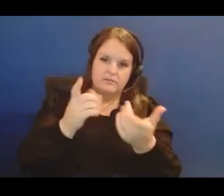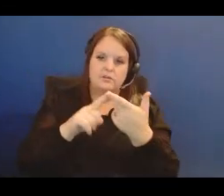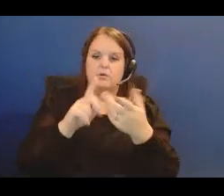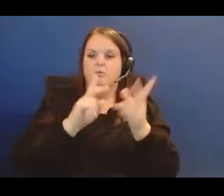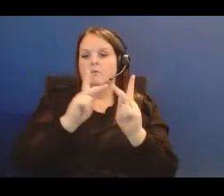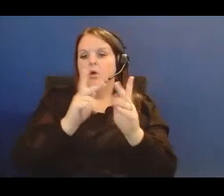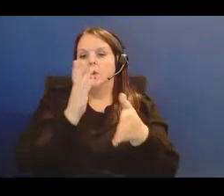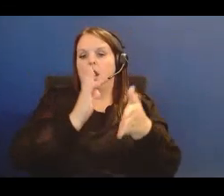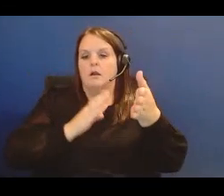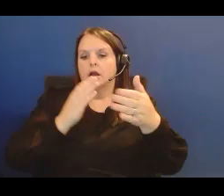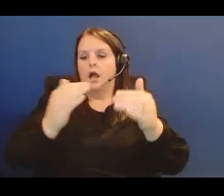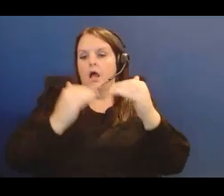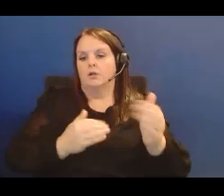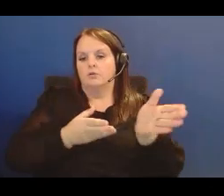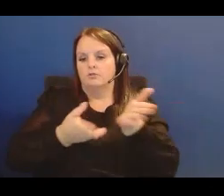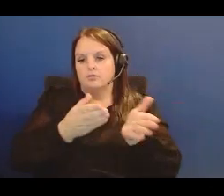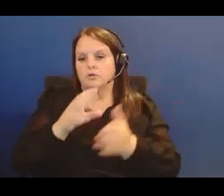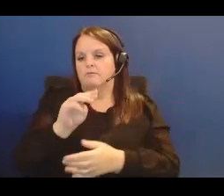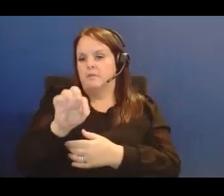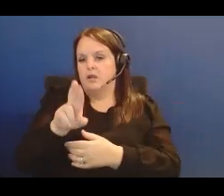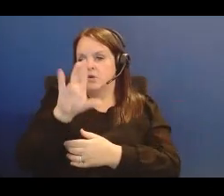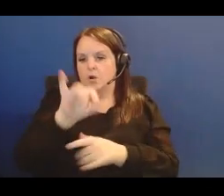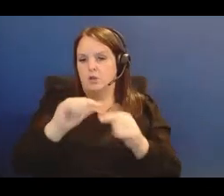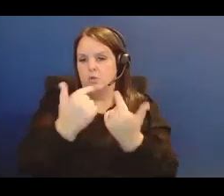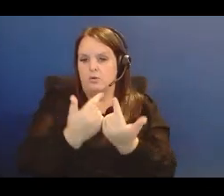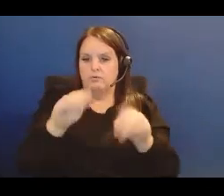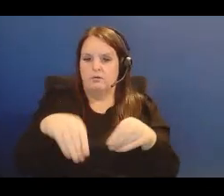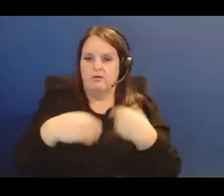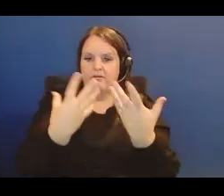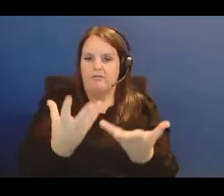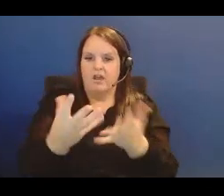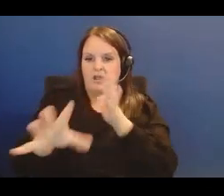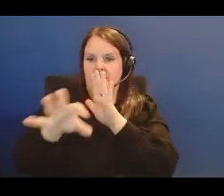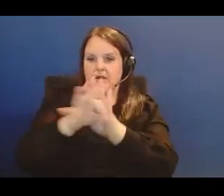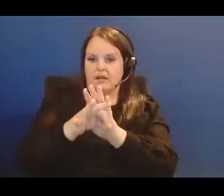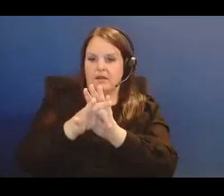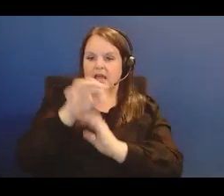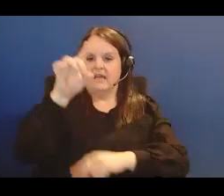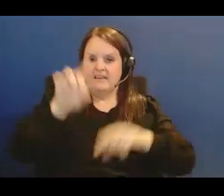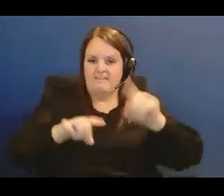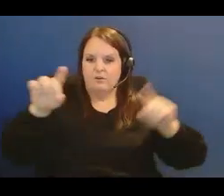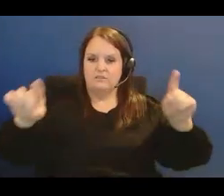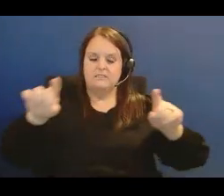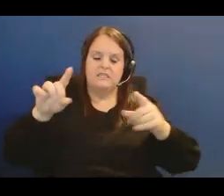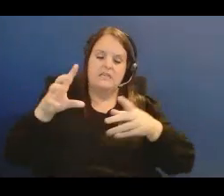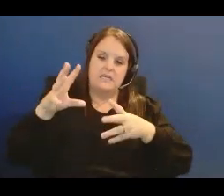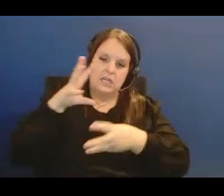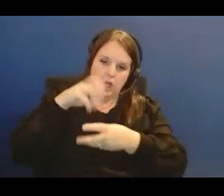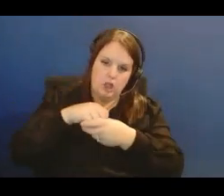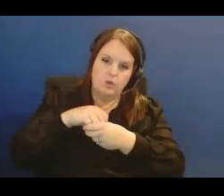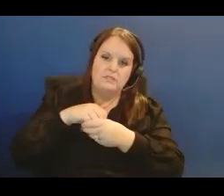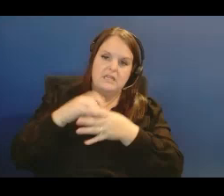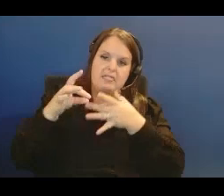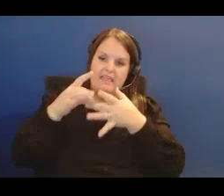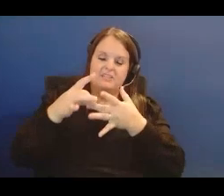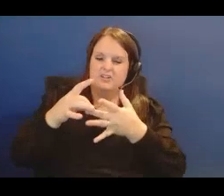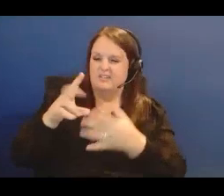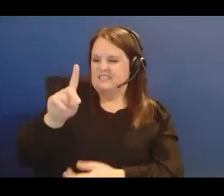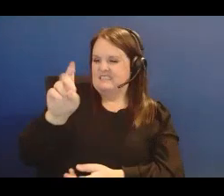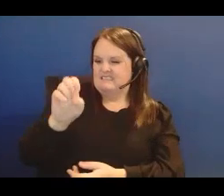minority groups to voluntarily appoint a diversity and inclusion liaison, or a DIL, within their organization if